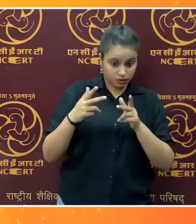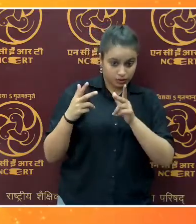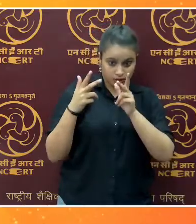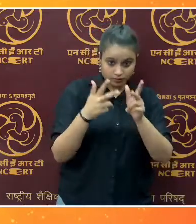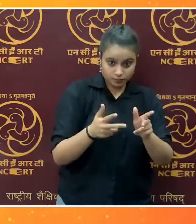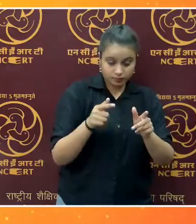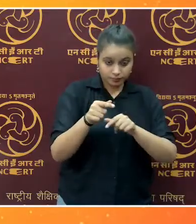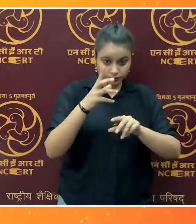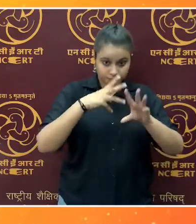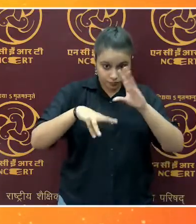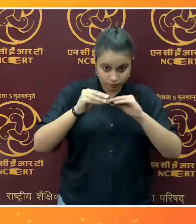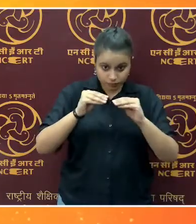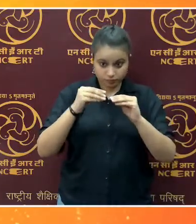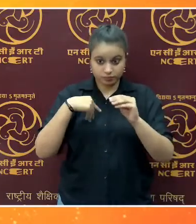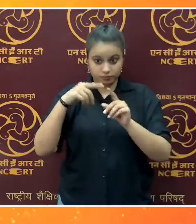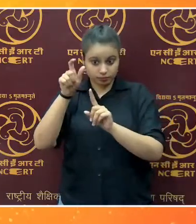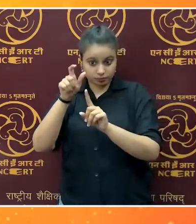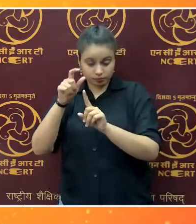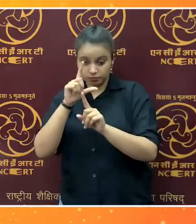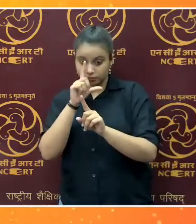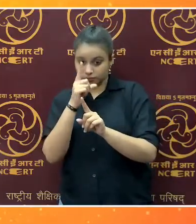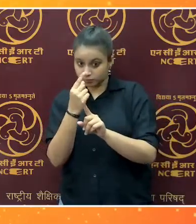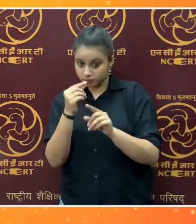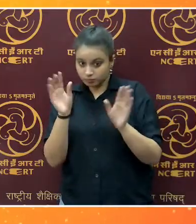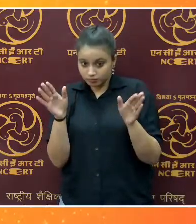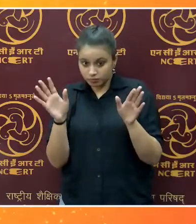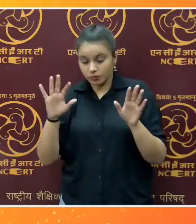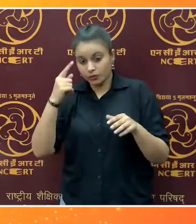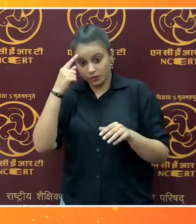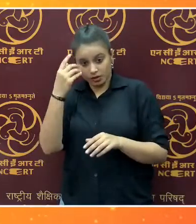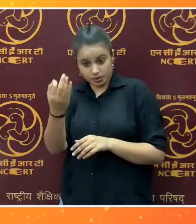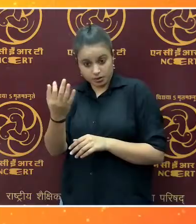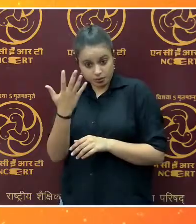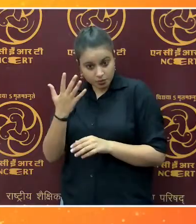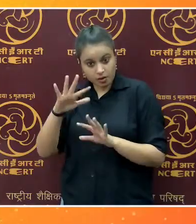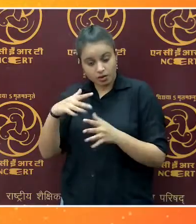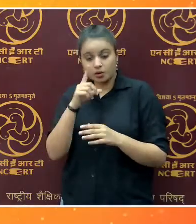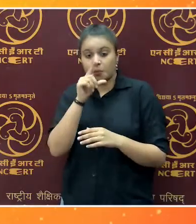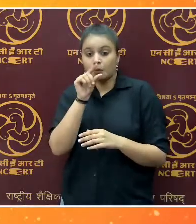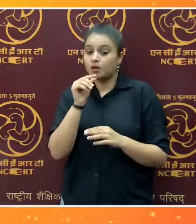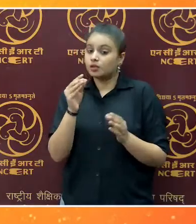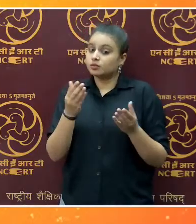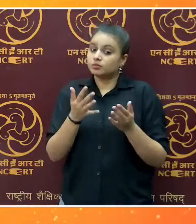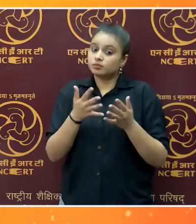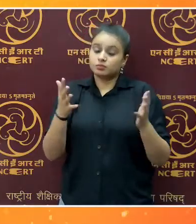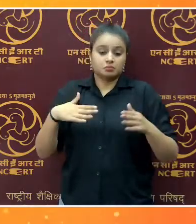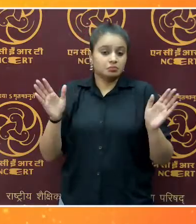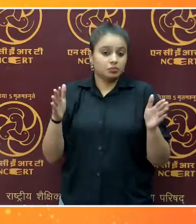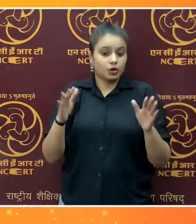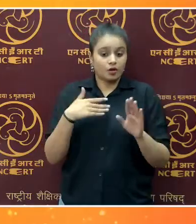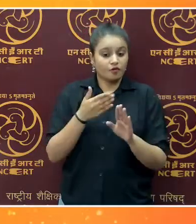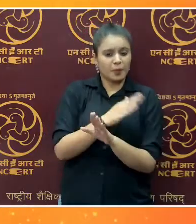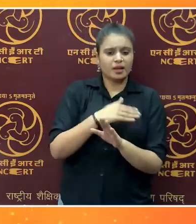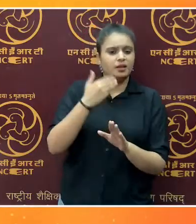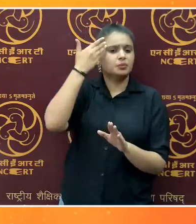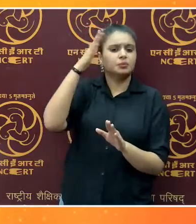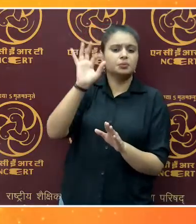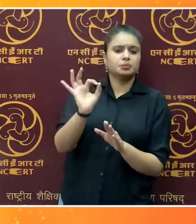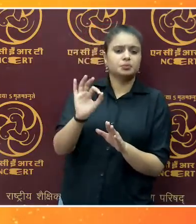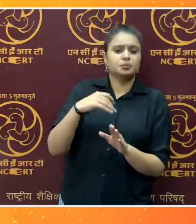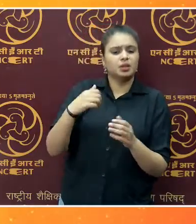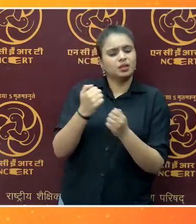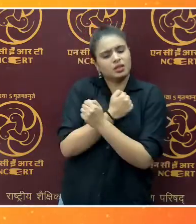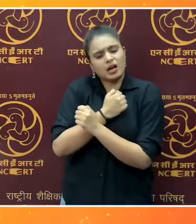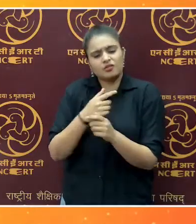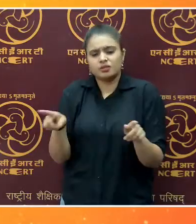he learns from Polynesia how wise and smart and intelligent birds are. Till then he didn't know. He just loved them like